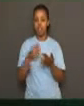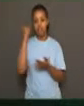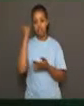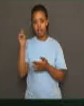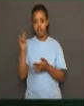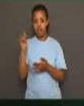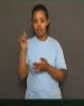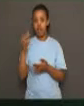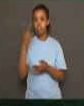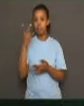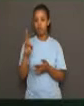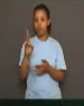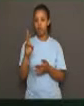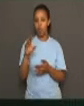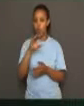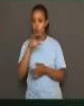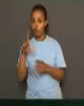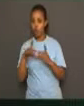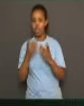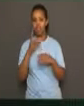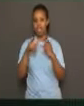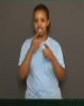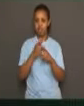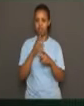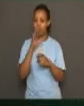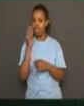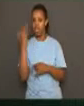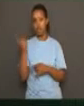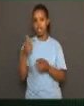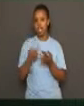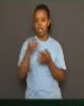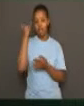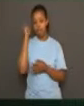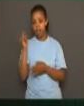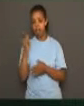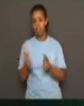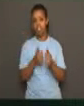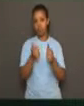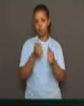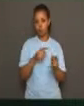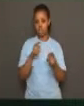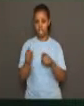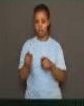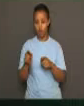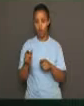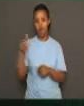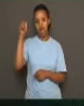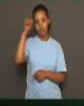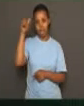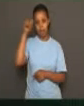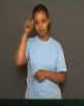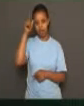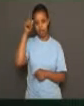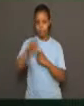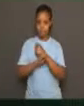the mid-1700s. His idea was followed by Jean-Baptiste de Lamarck,